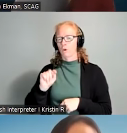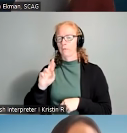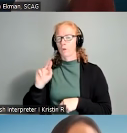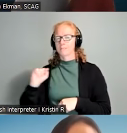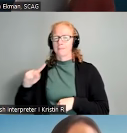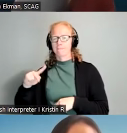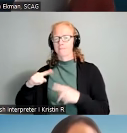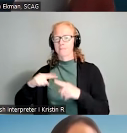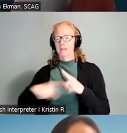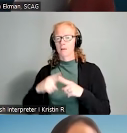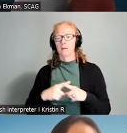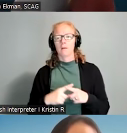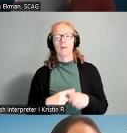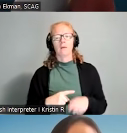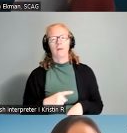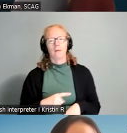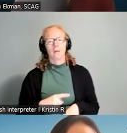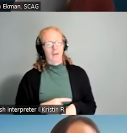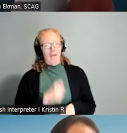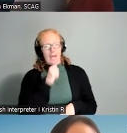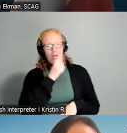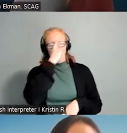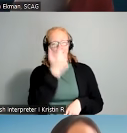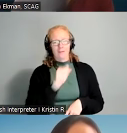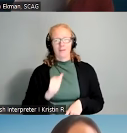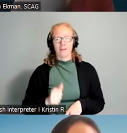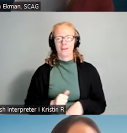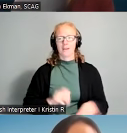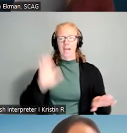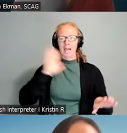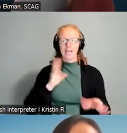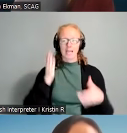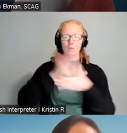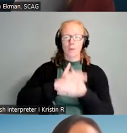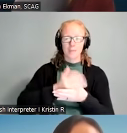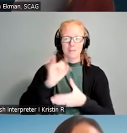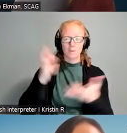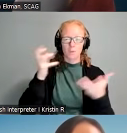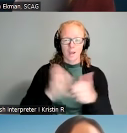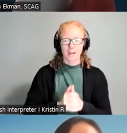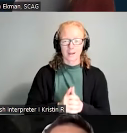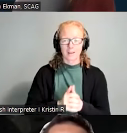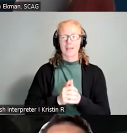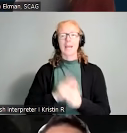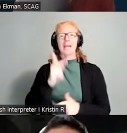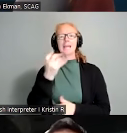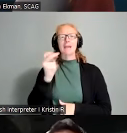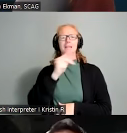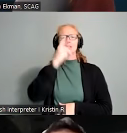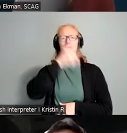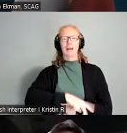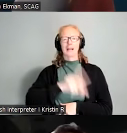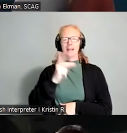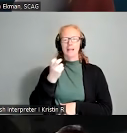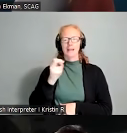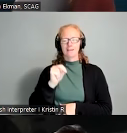I don't think none of us here is the RENA expert. So I can jump in on this, Legion, if you'd like. Yeah, Kevin, would you? But Sure. I do want to,